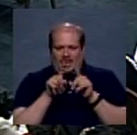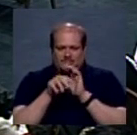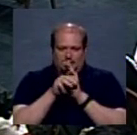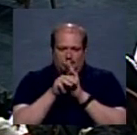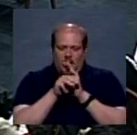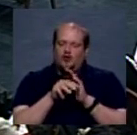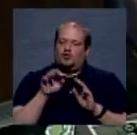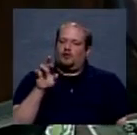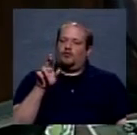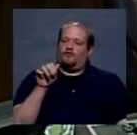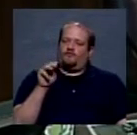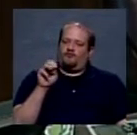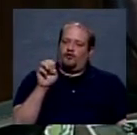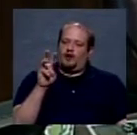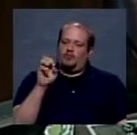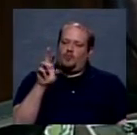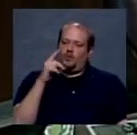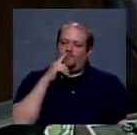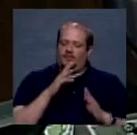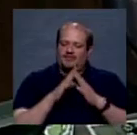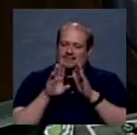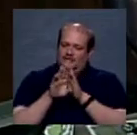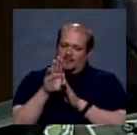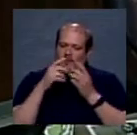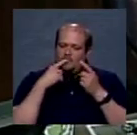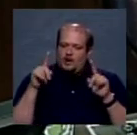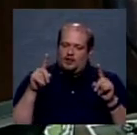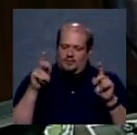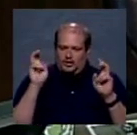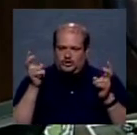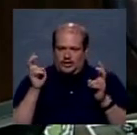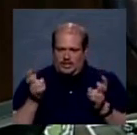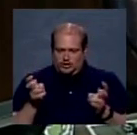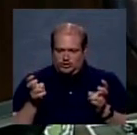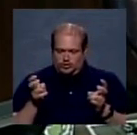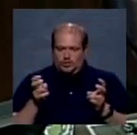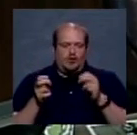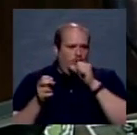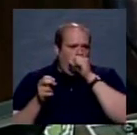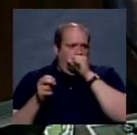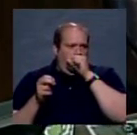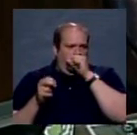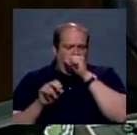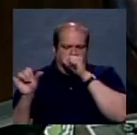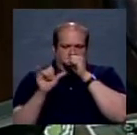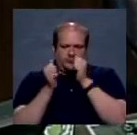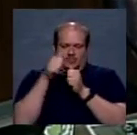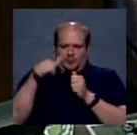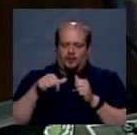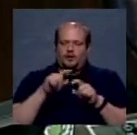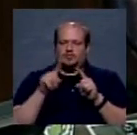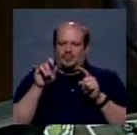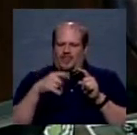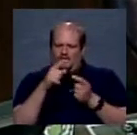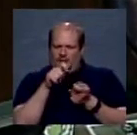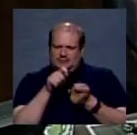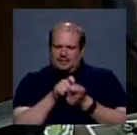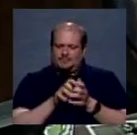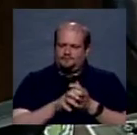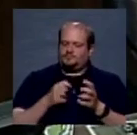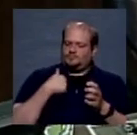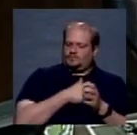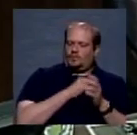or framework for the city to develop a proclamation and issue one similar to this or this one exactly? What